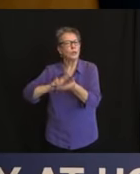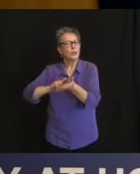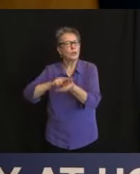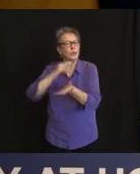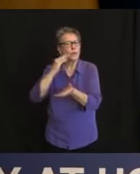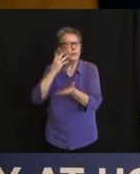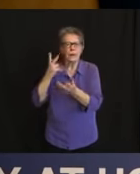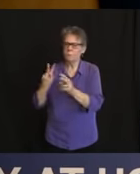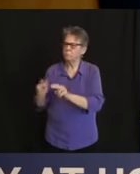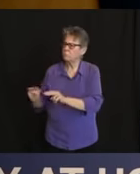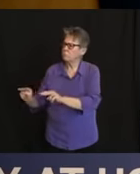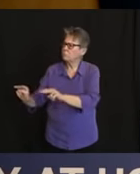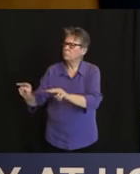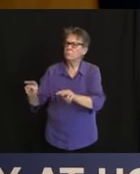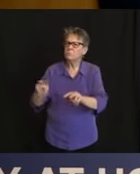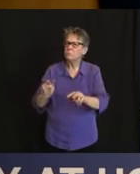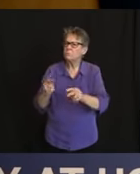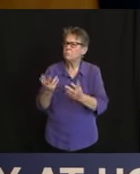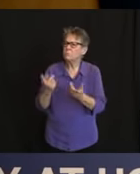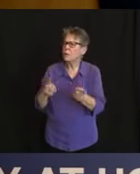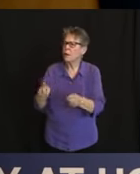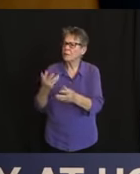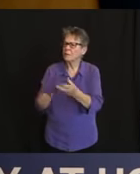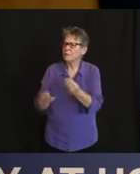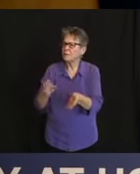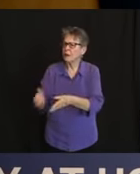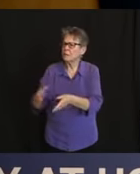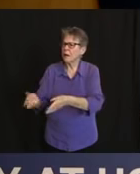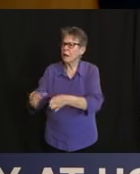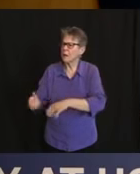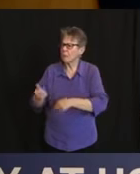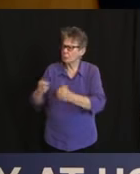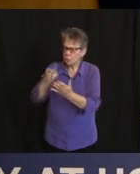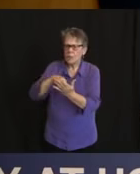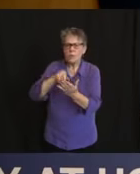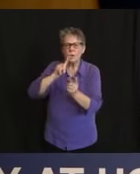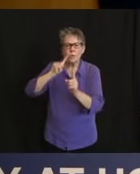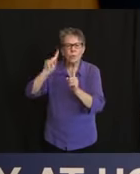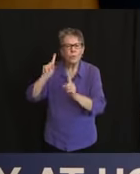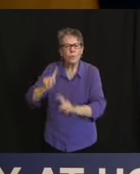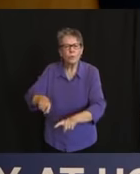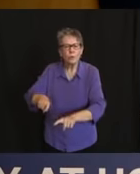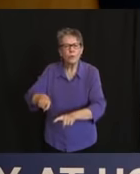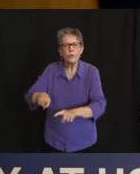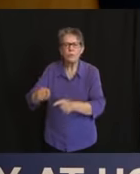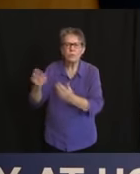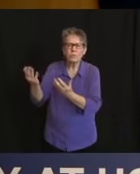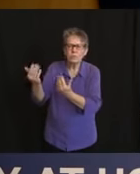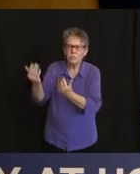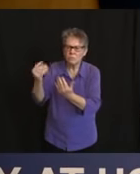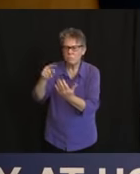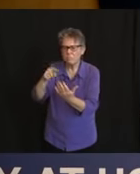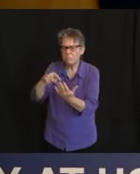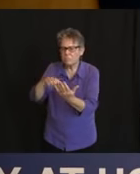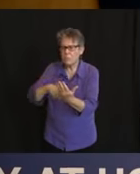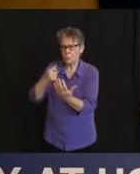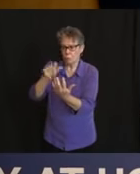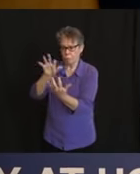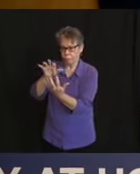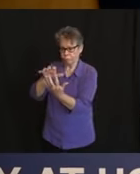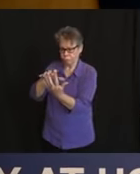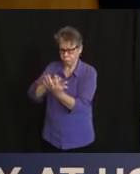of Military and Veteran Affairs to support their response to the outbreaks that are concerning in our veteran